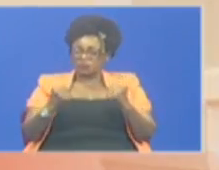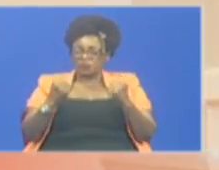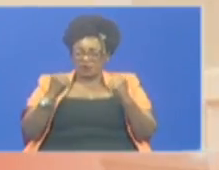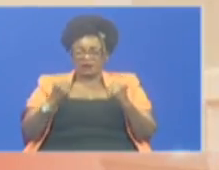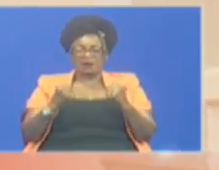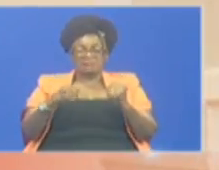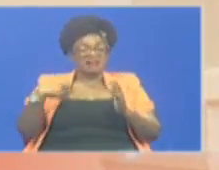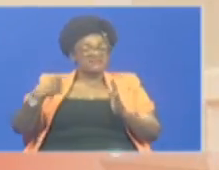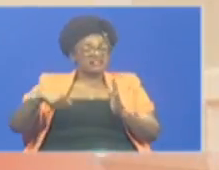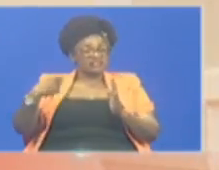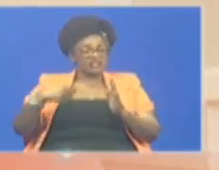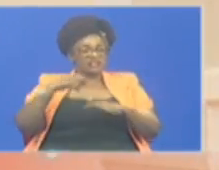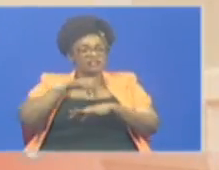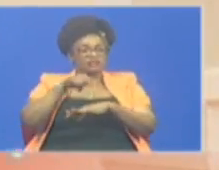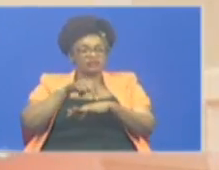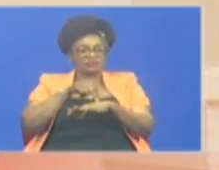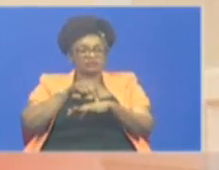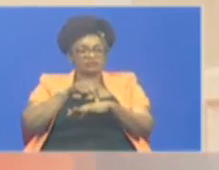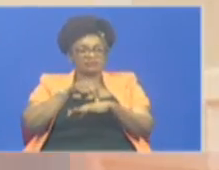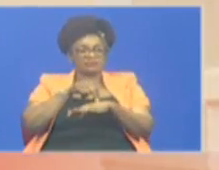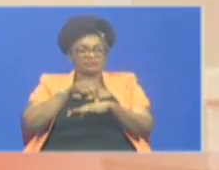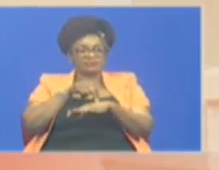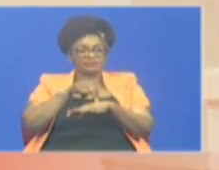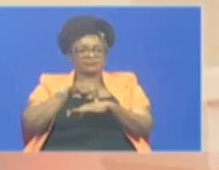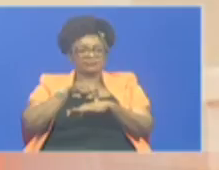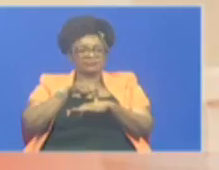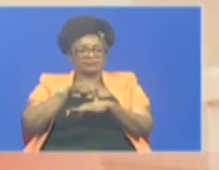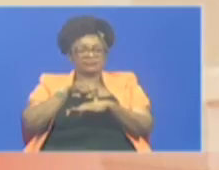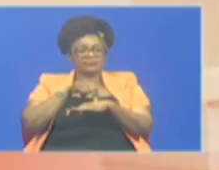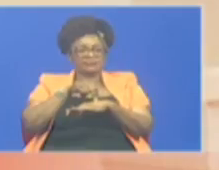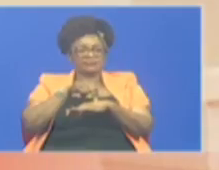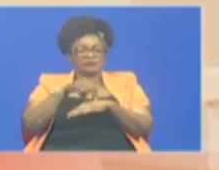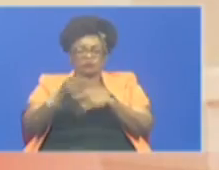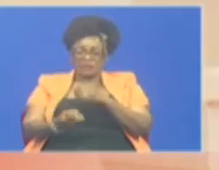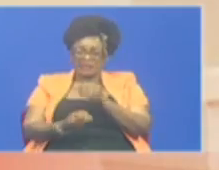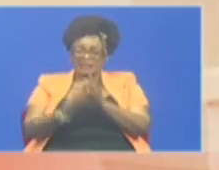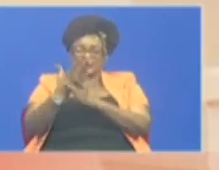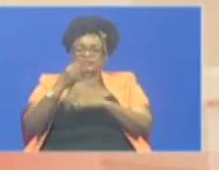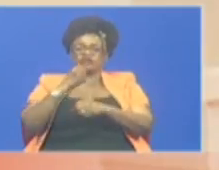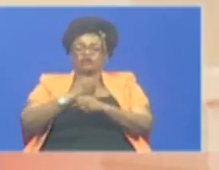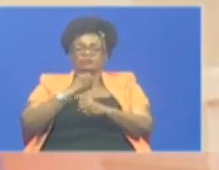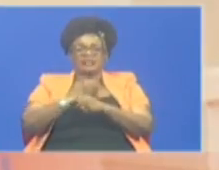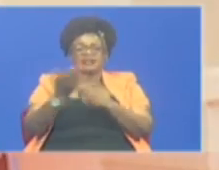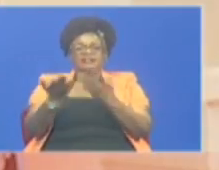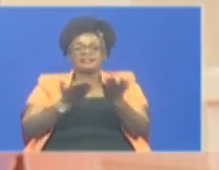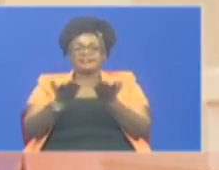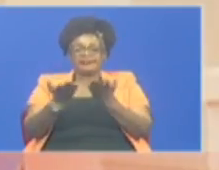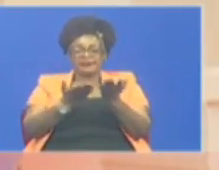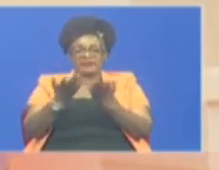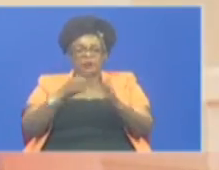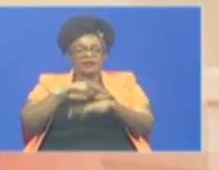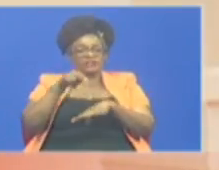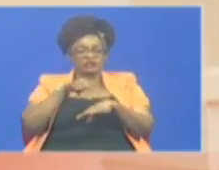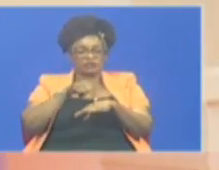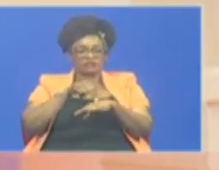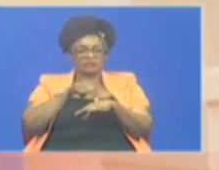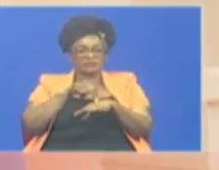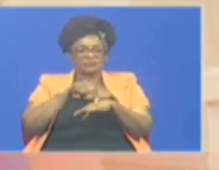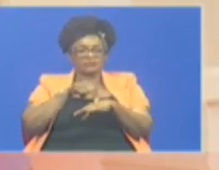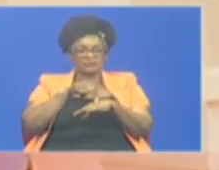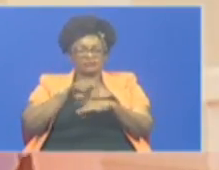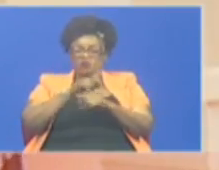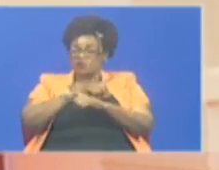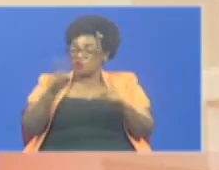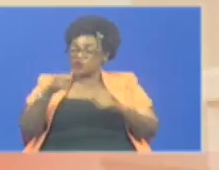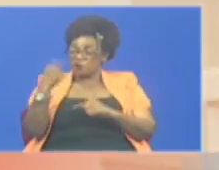nation that will ultimately create jobs and serve our nation, not just during this